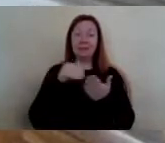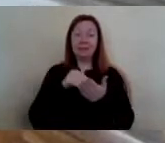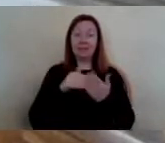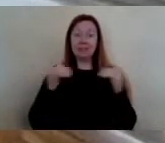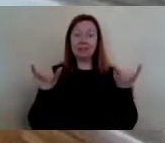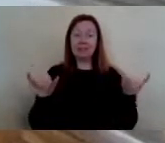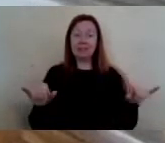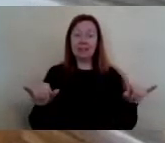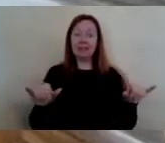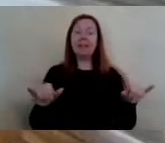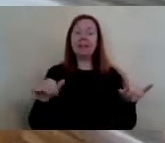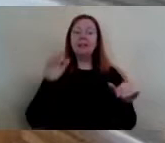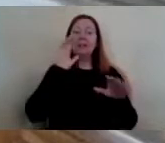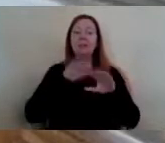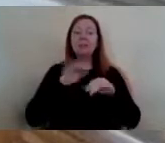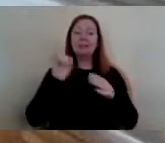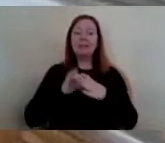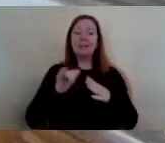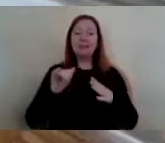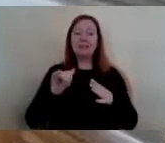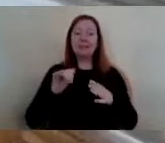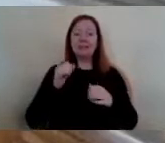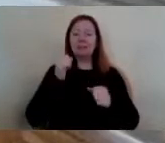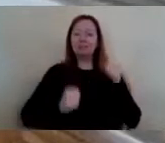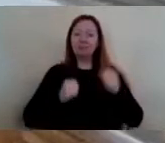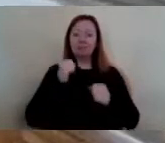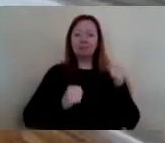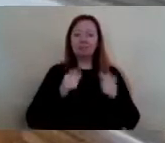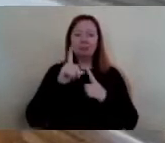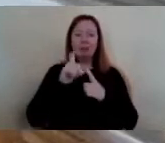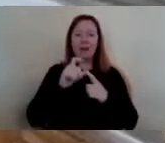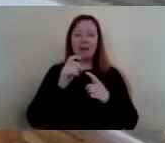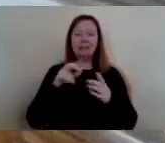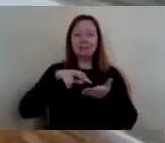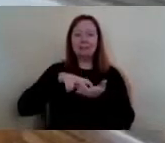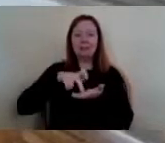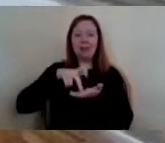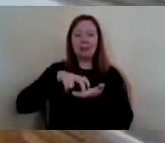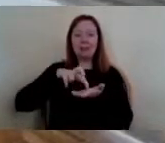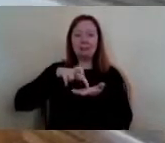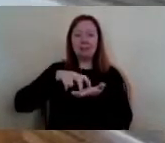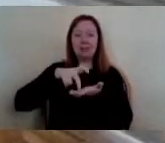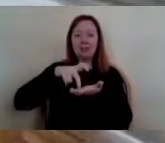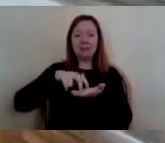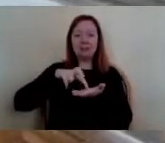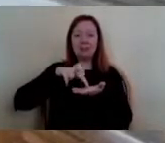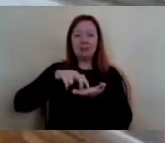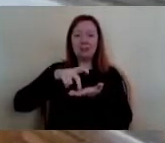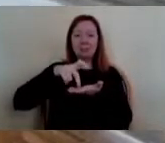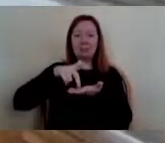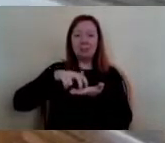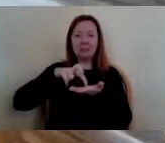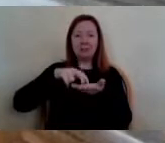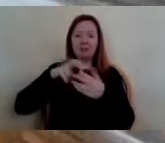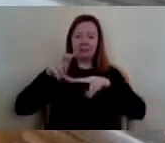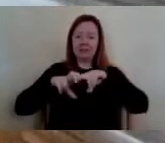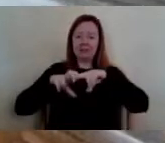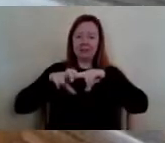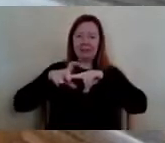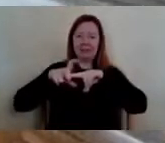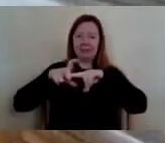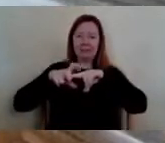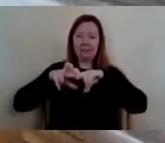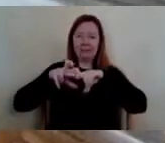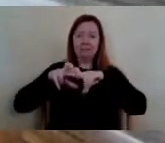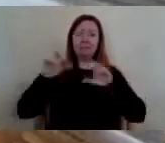and pretend that you're off to the sprint of your life and we're just gonna start marching. I'm gonna slowly bring those feet in. You can go a